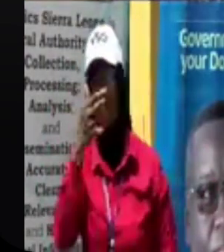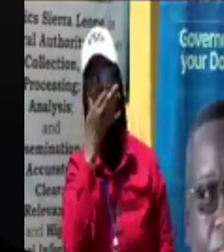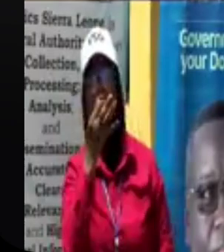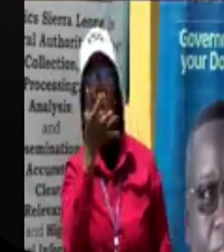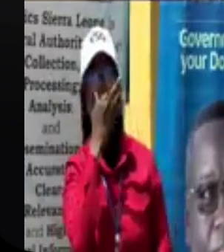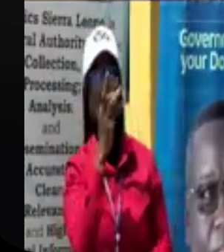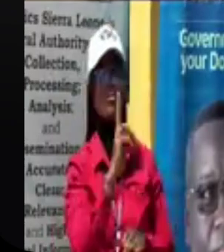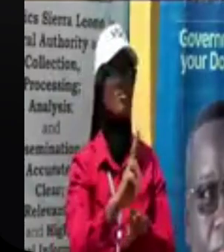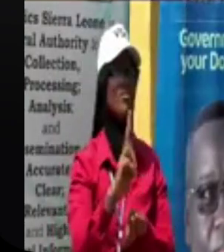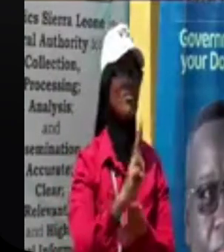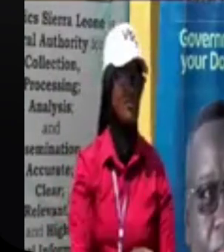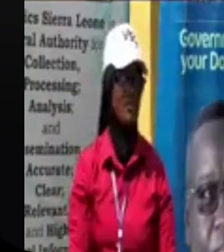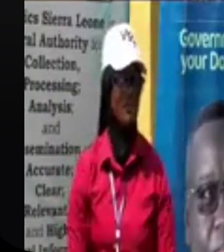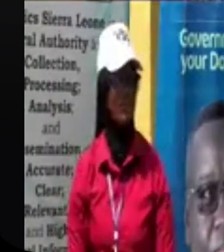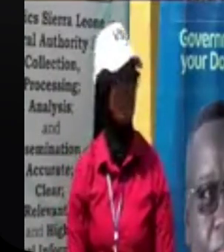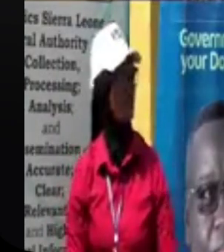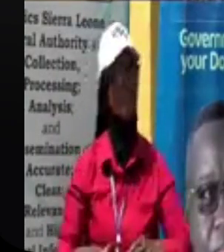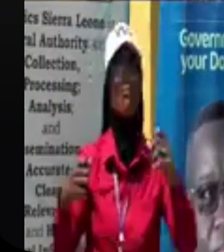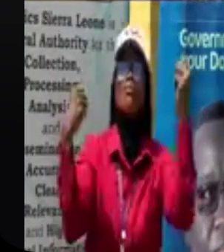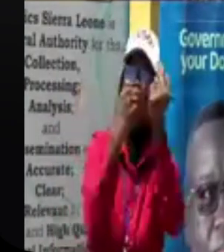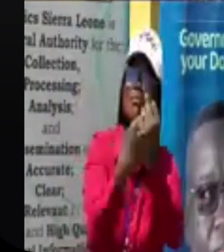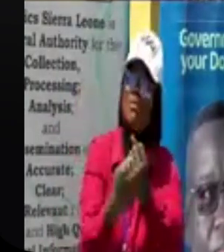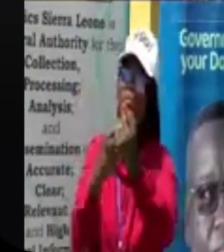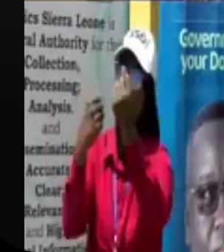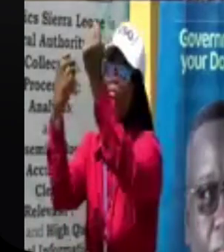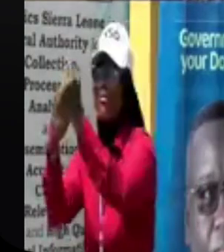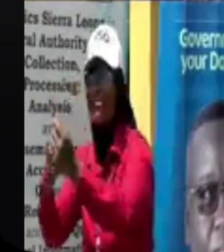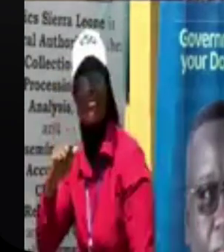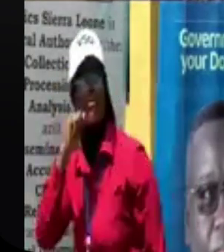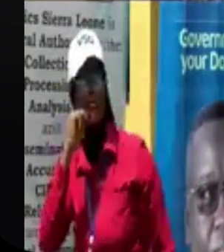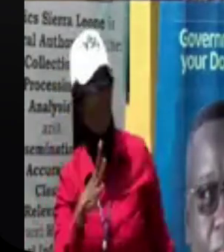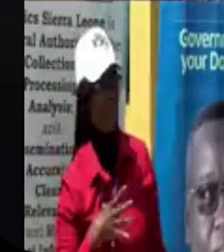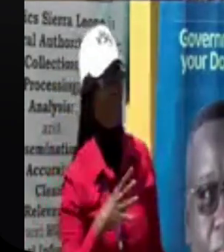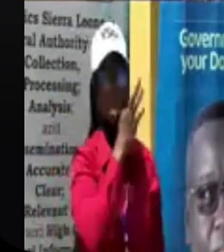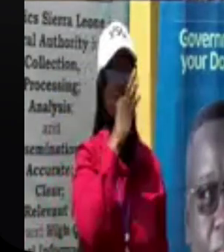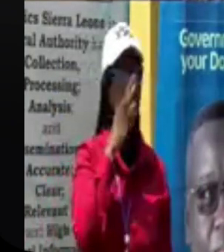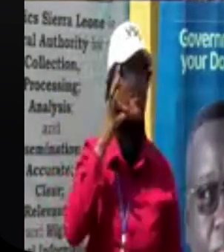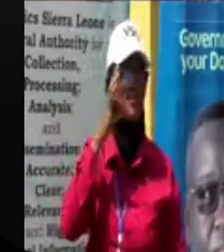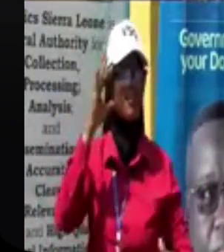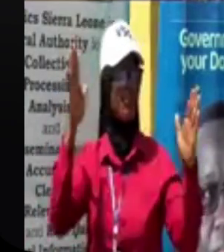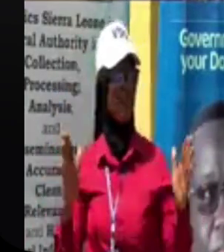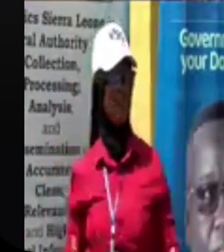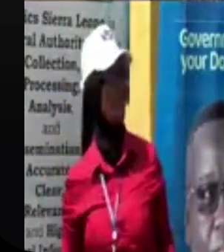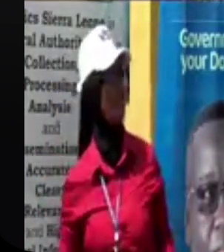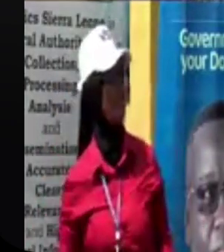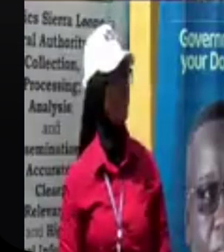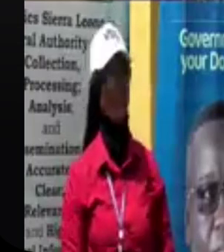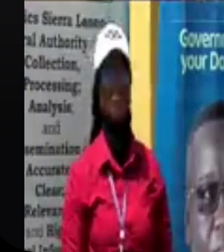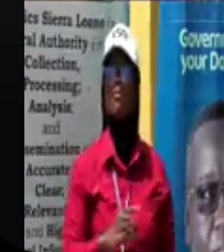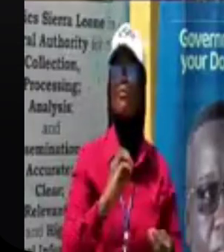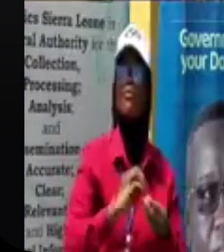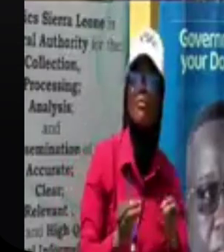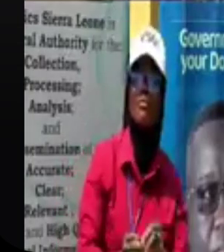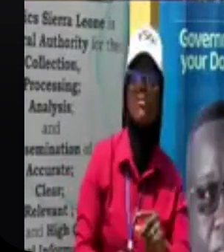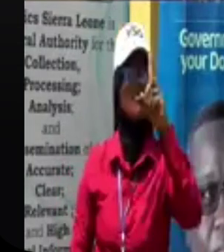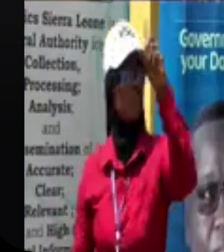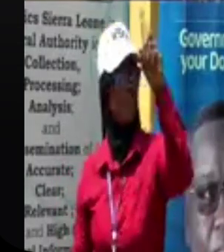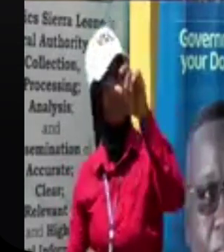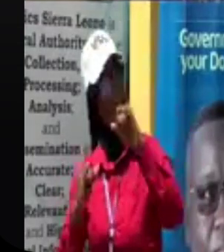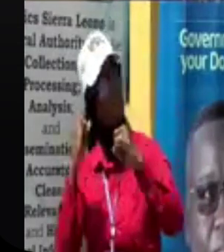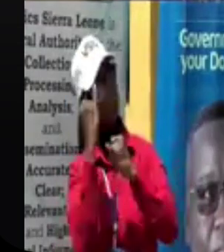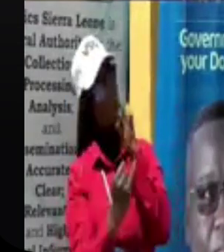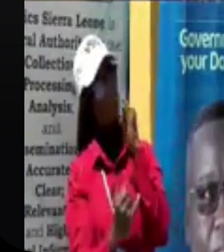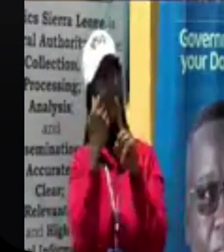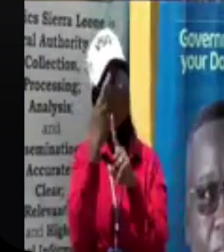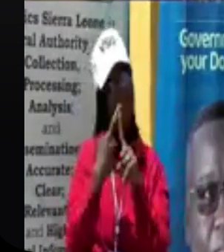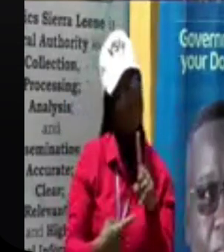livelihoods. We don't support women and farmers there. Why just say one. Last month